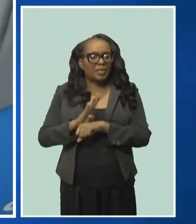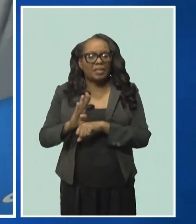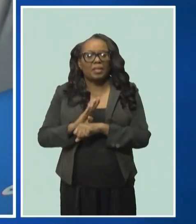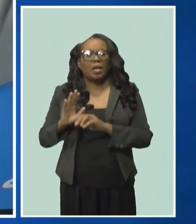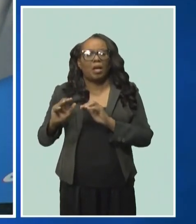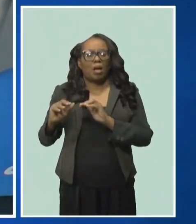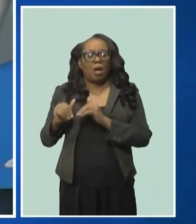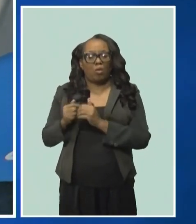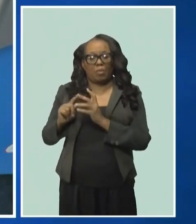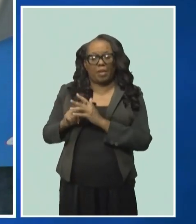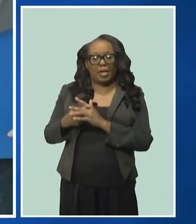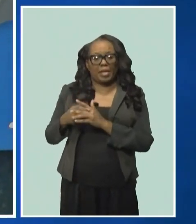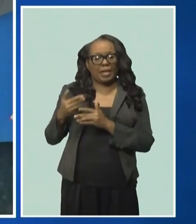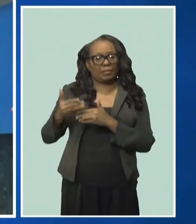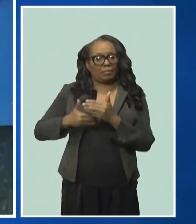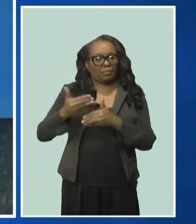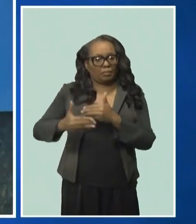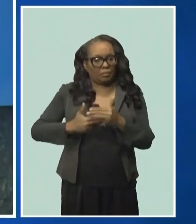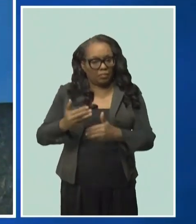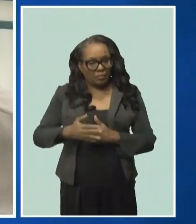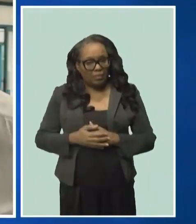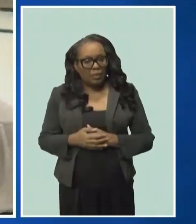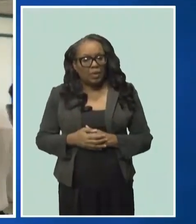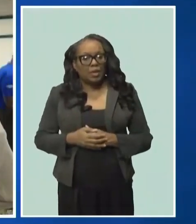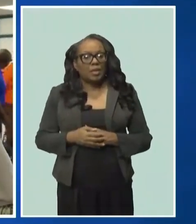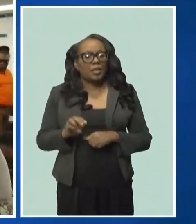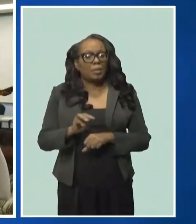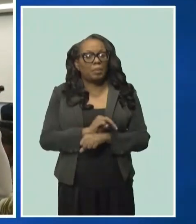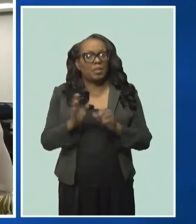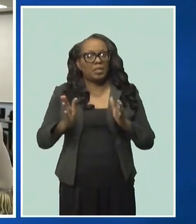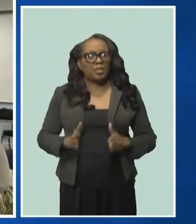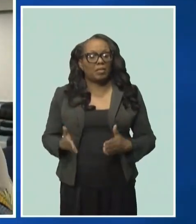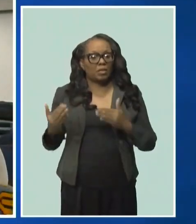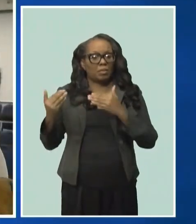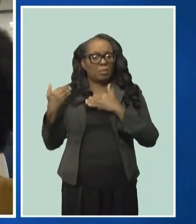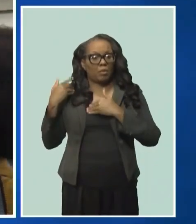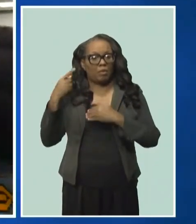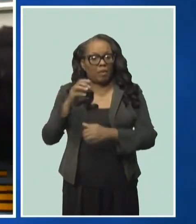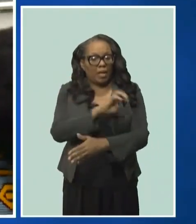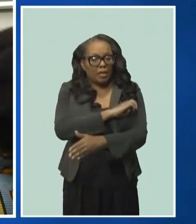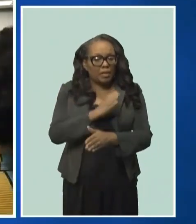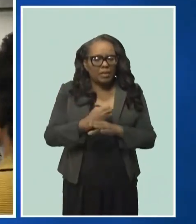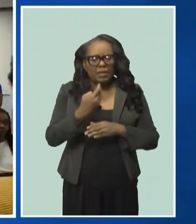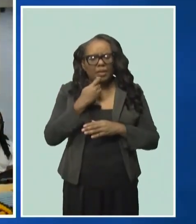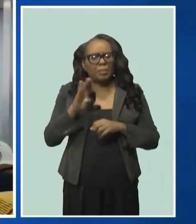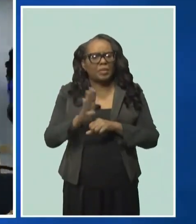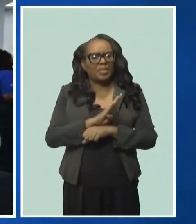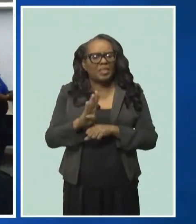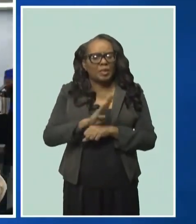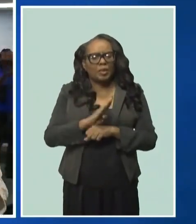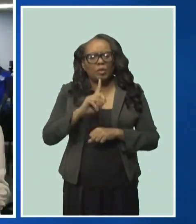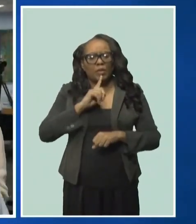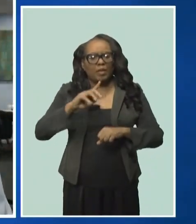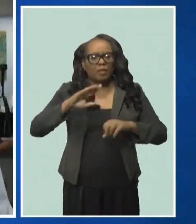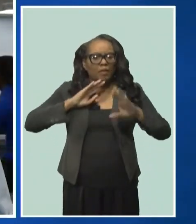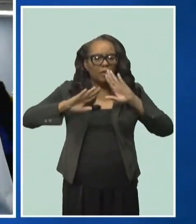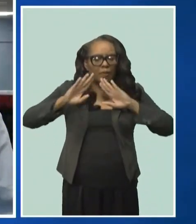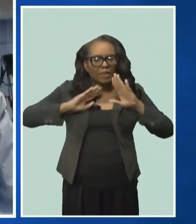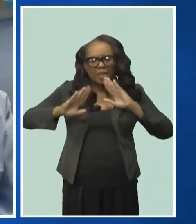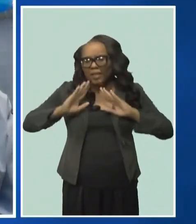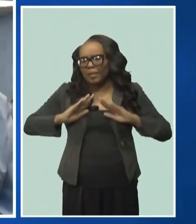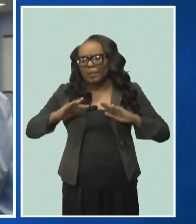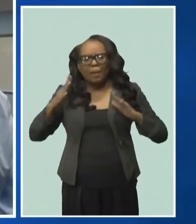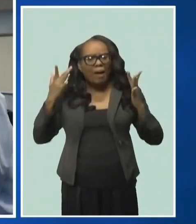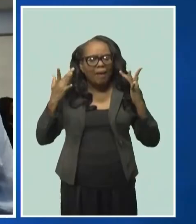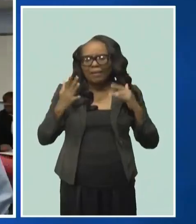In announcing the initiative, Minister of Energy and Business, Senator Lisa Cummins, highlighted the frustrations of businesses seeking accurate